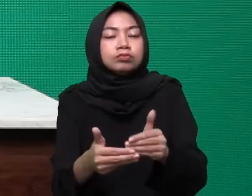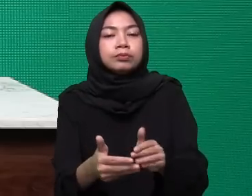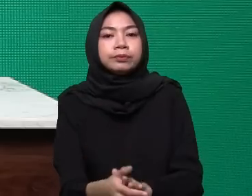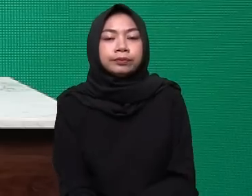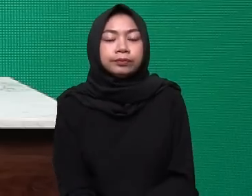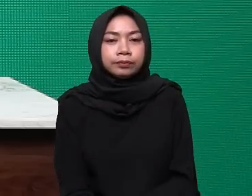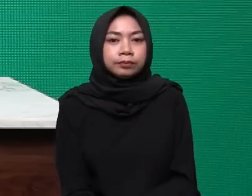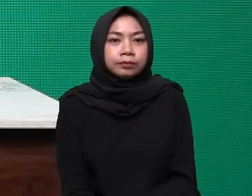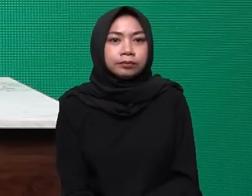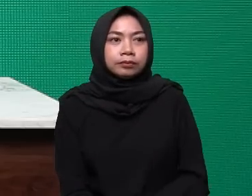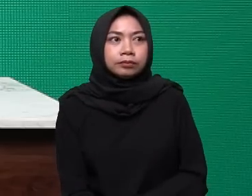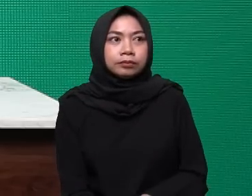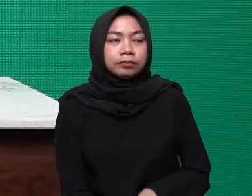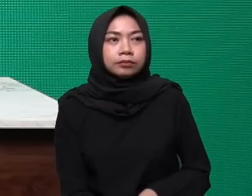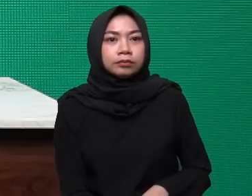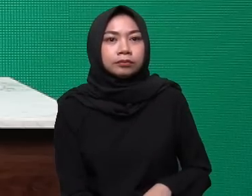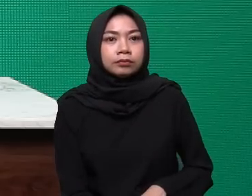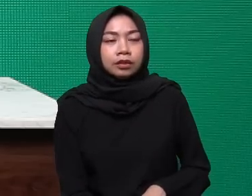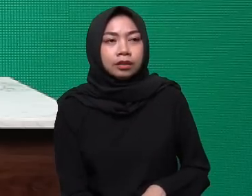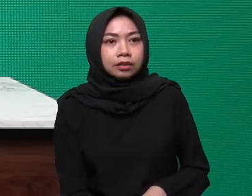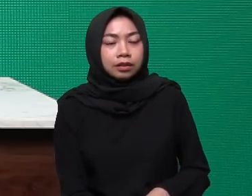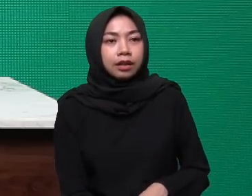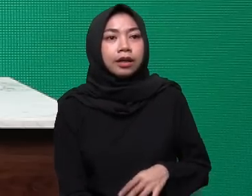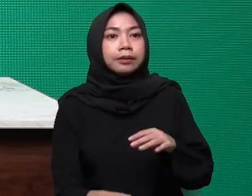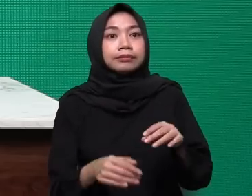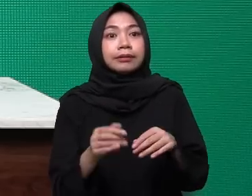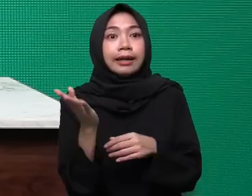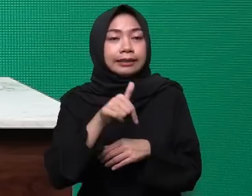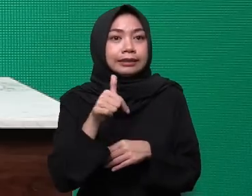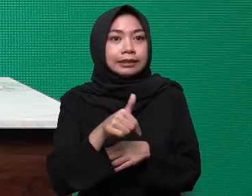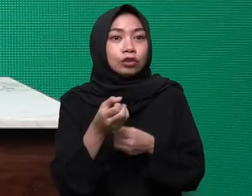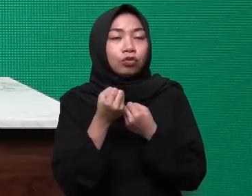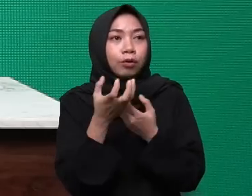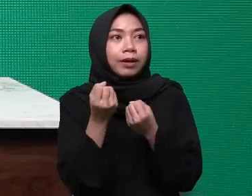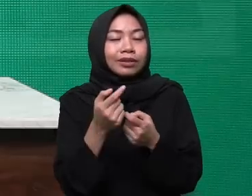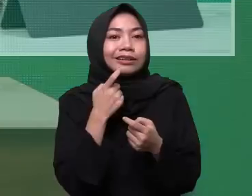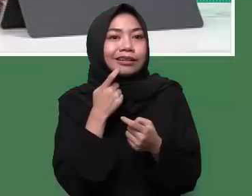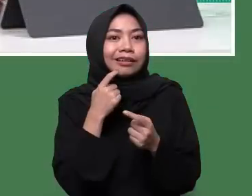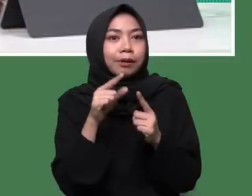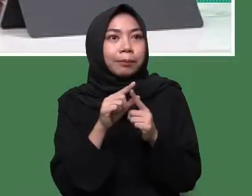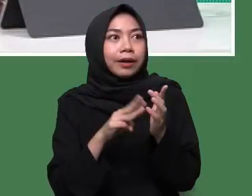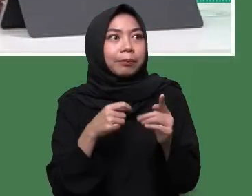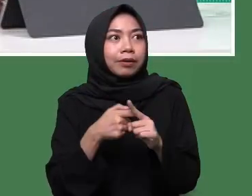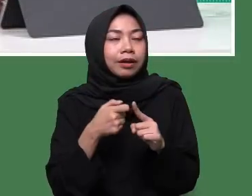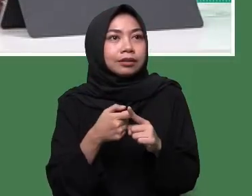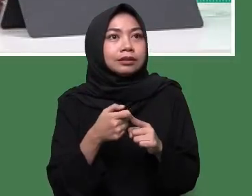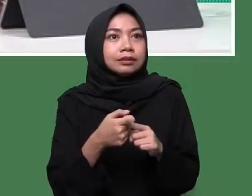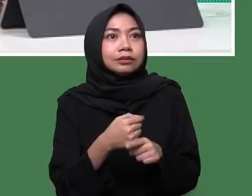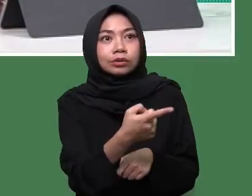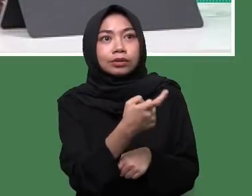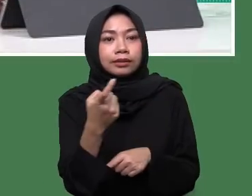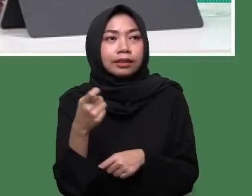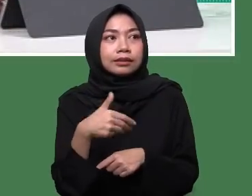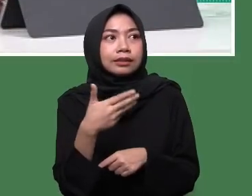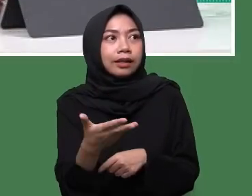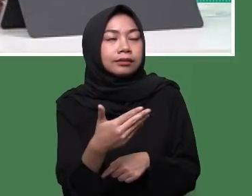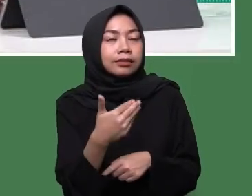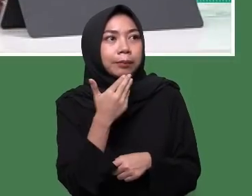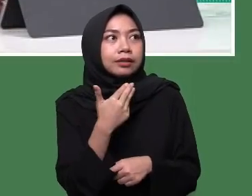It will conclude that the FMD management update for today, and I will continue to answer questions given by the press. Thank